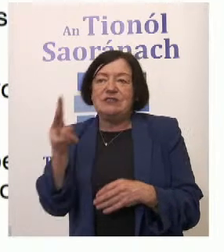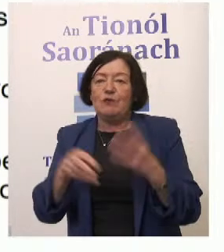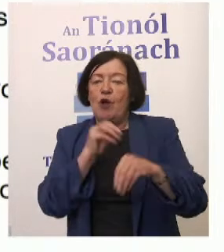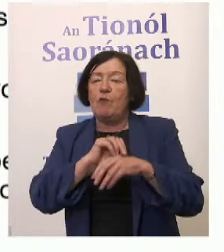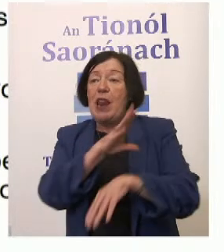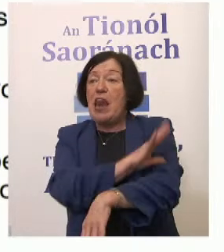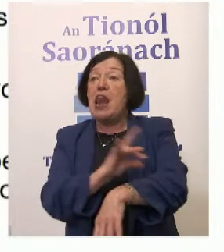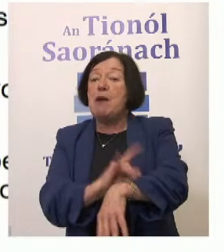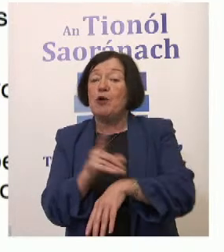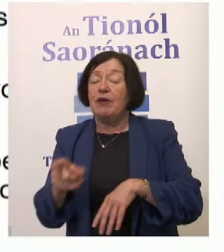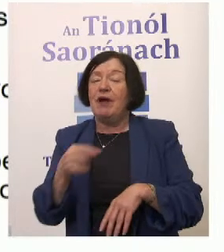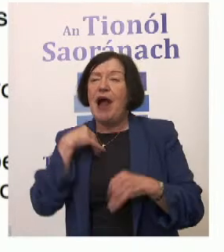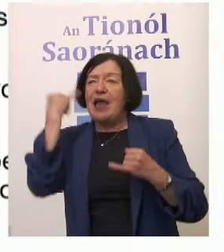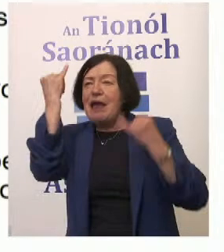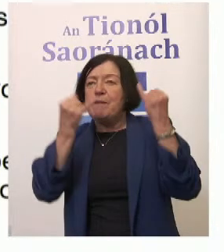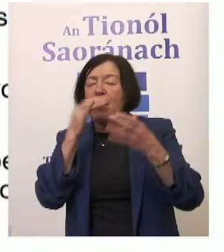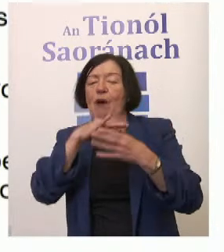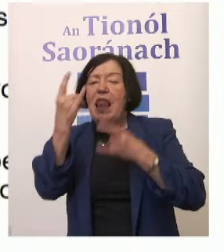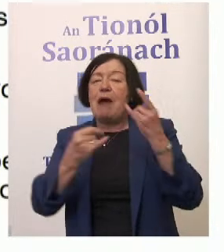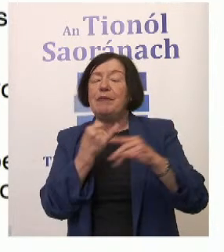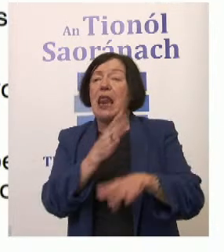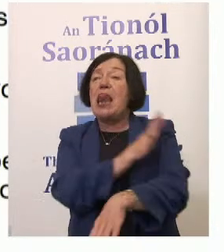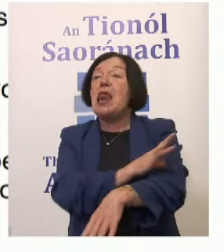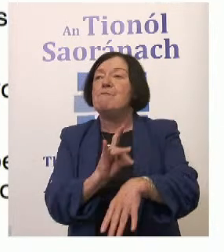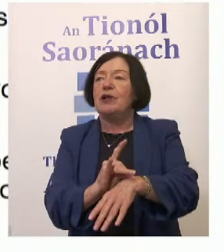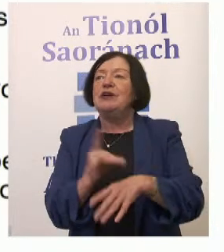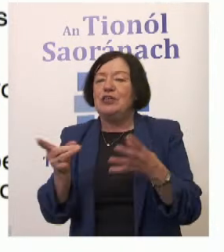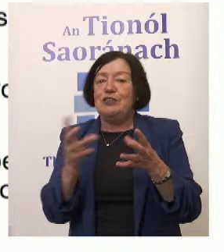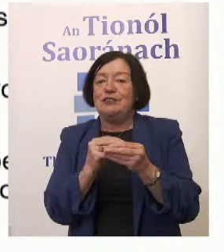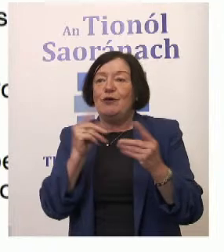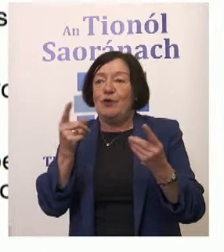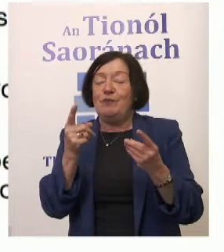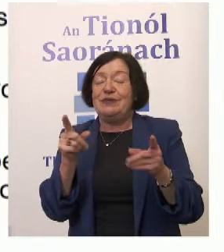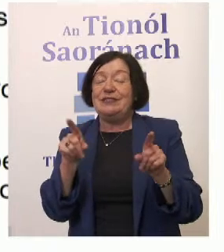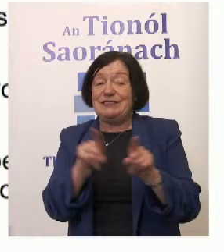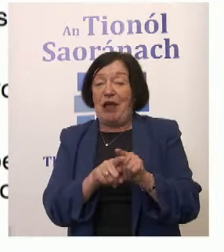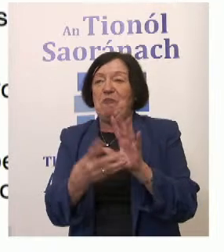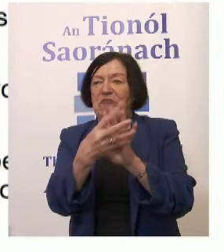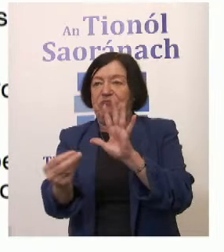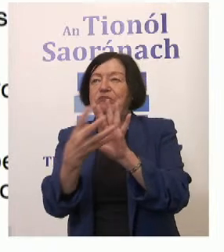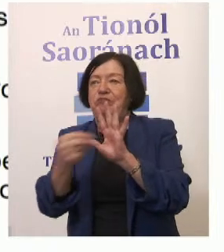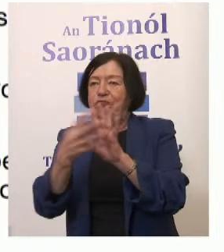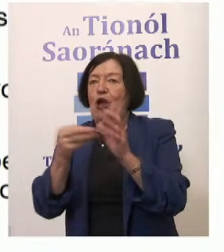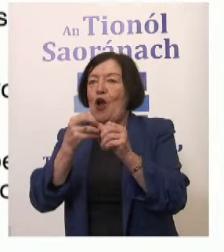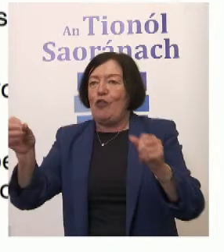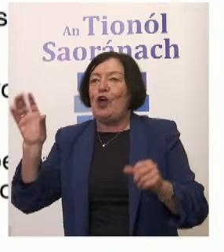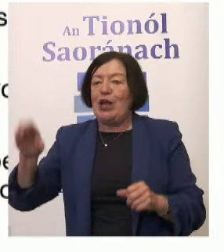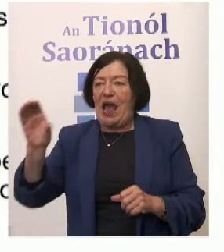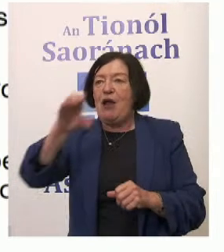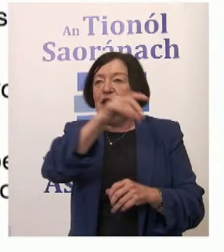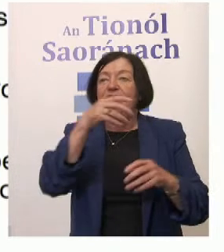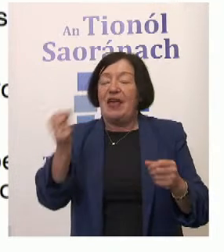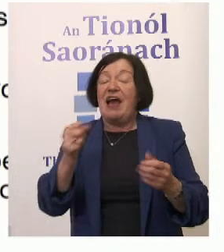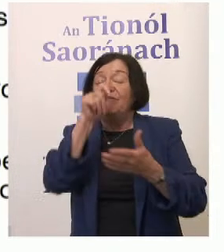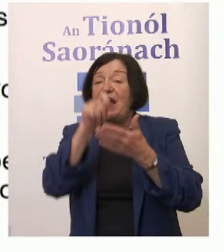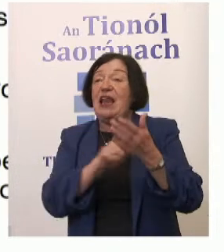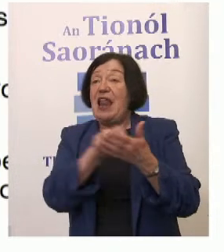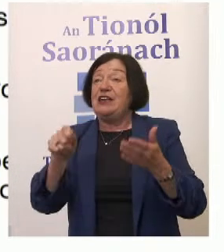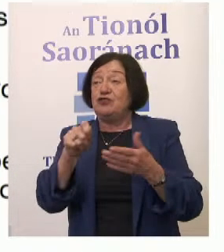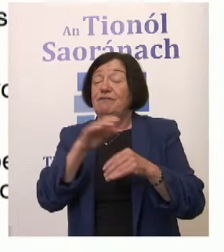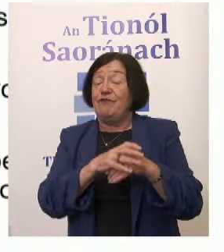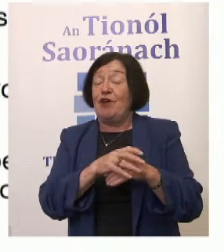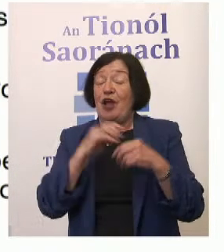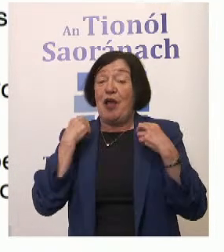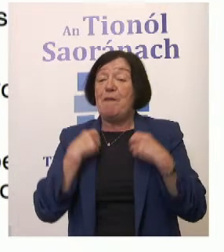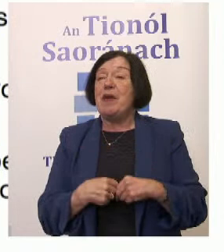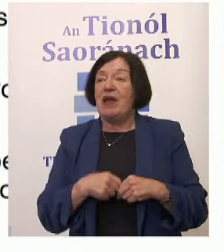Limerick, basically. And I imagine what will happen in Limerick is something that will be replicated in other counties if they choose to have an election for a directly elected mayor. But